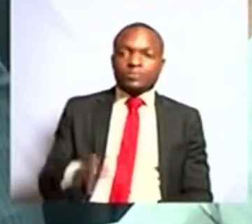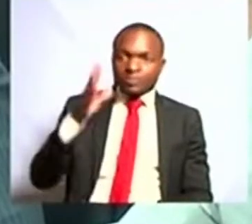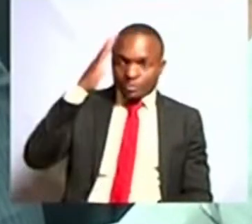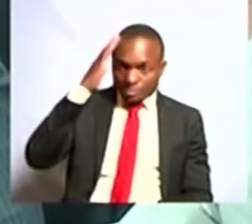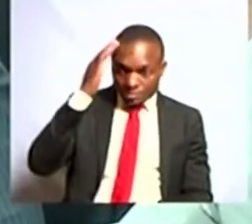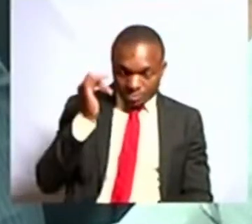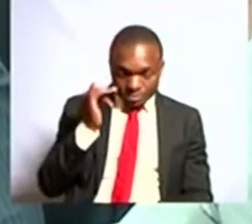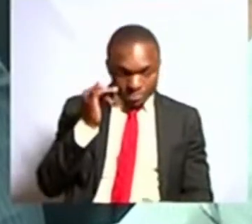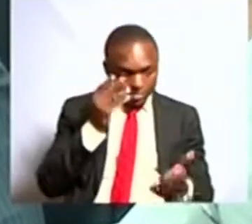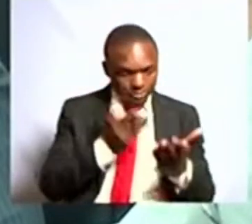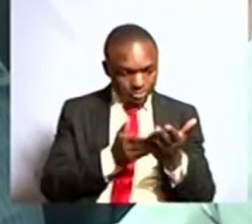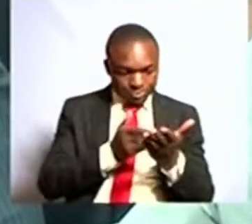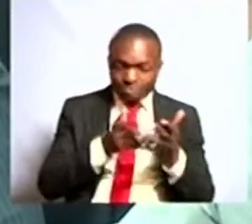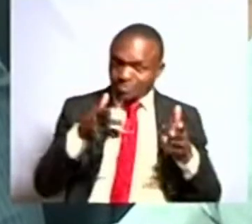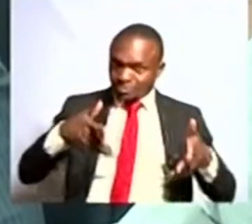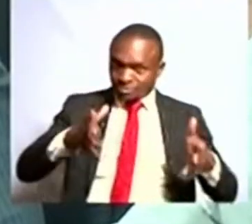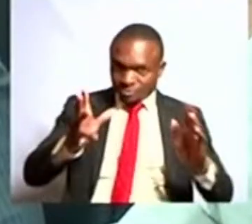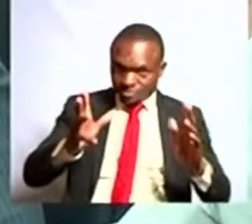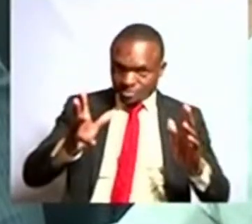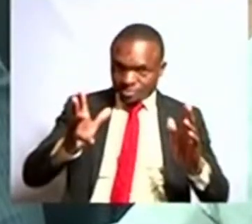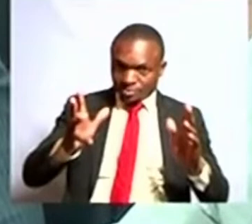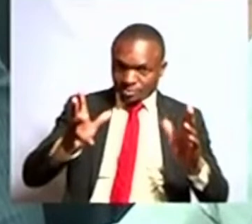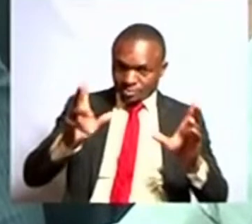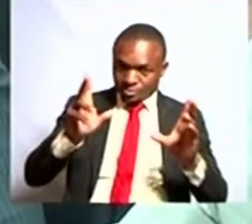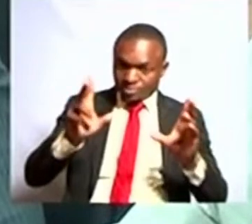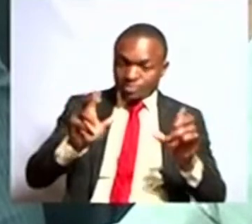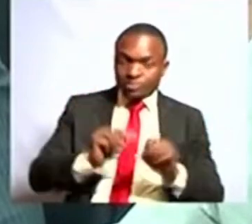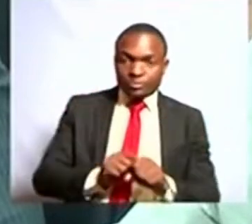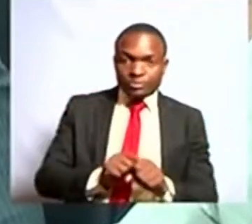why was this allowed, that a client would